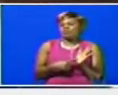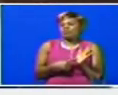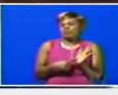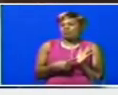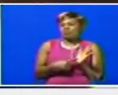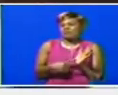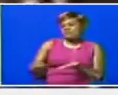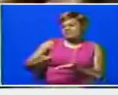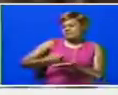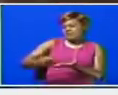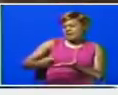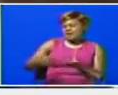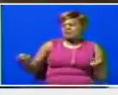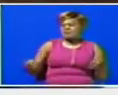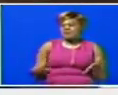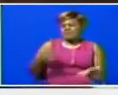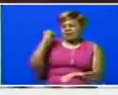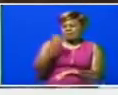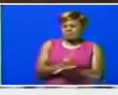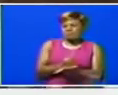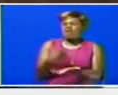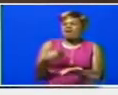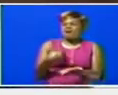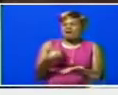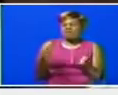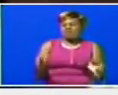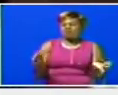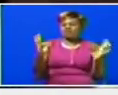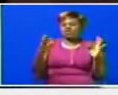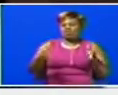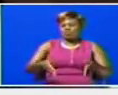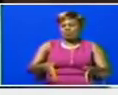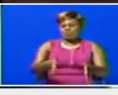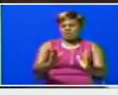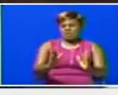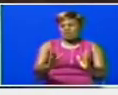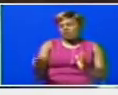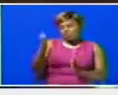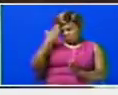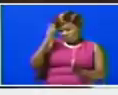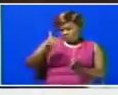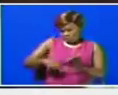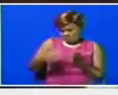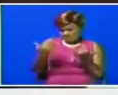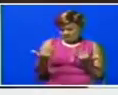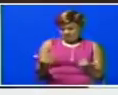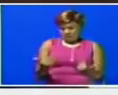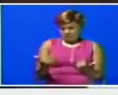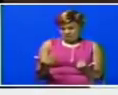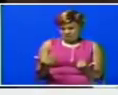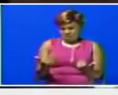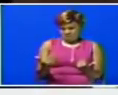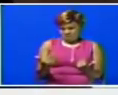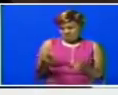clearly signed and stamped in the official manner. You do realize that now this is the